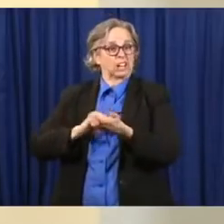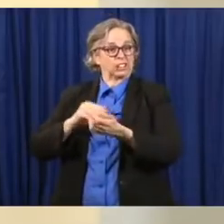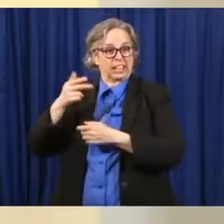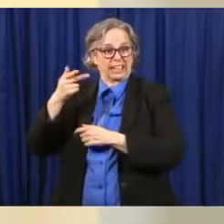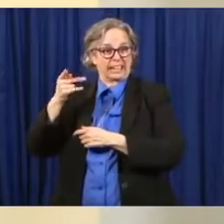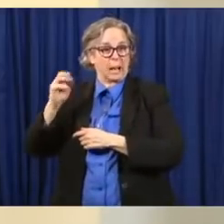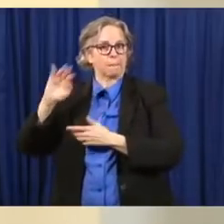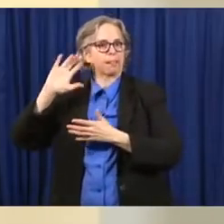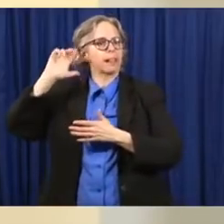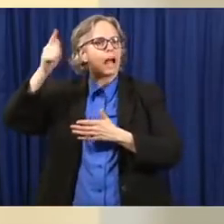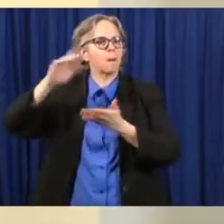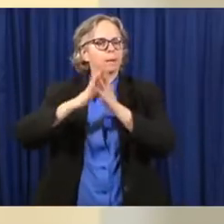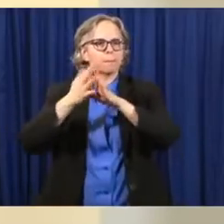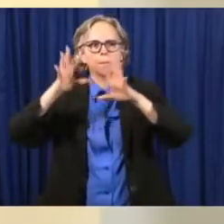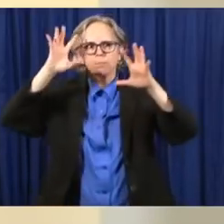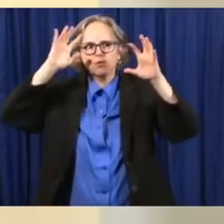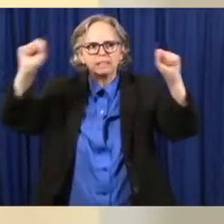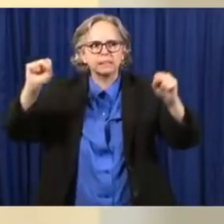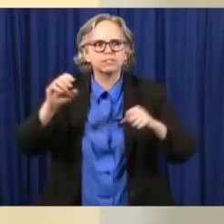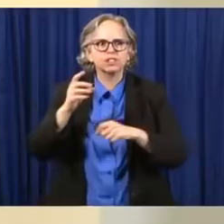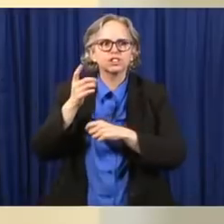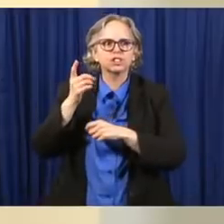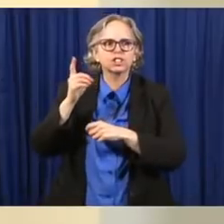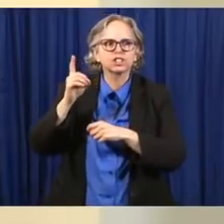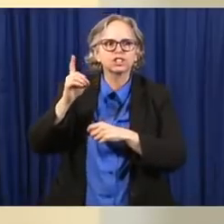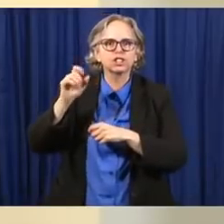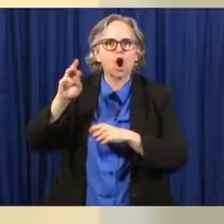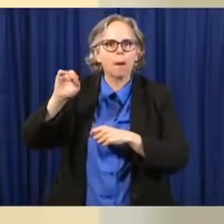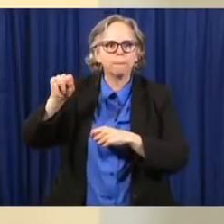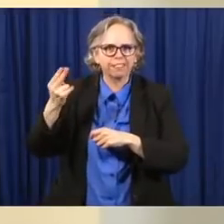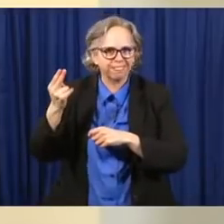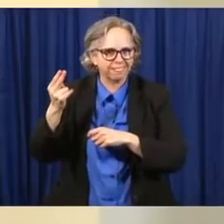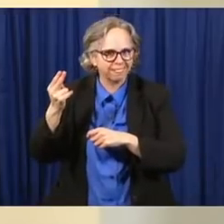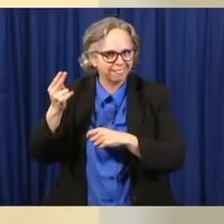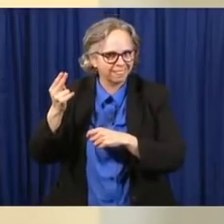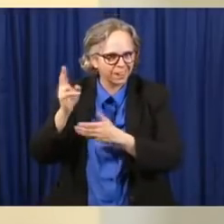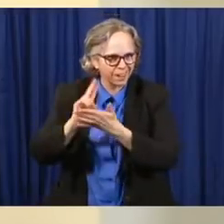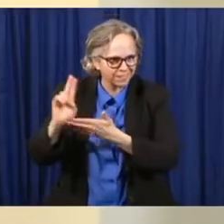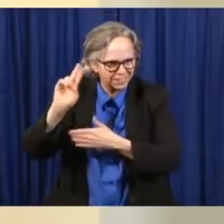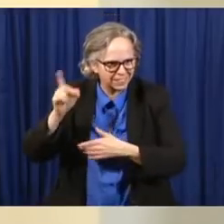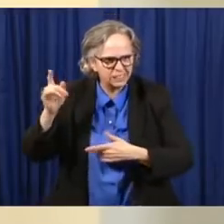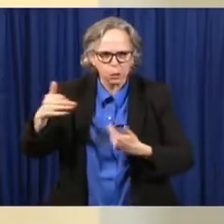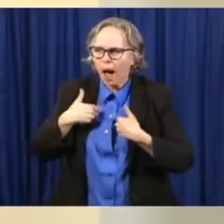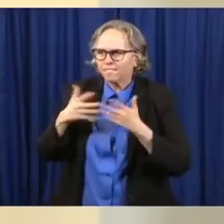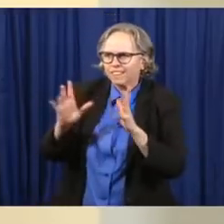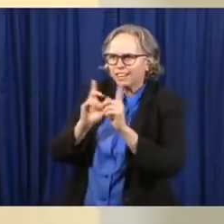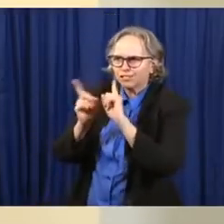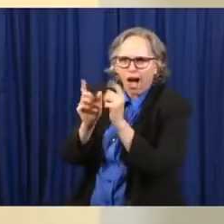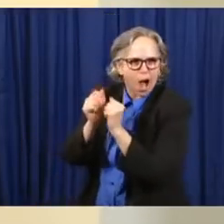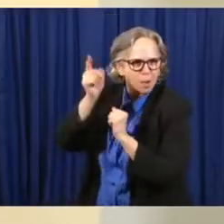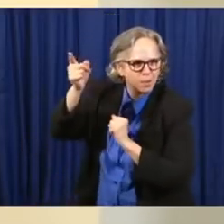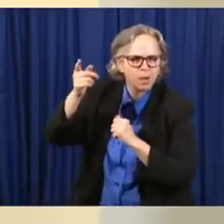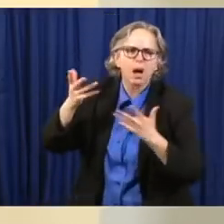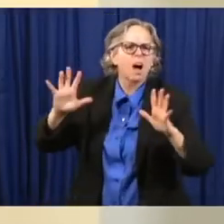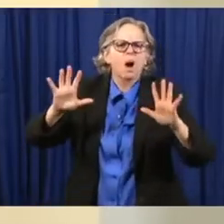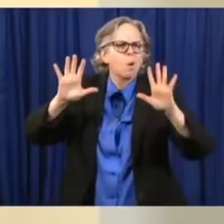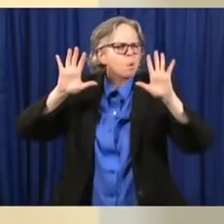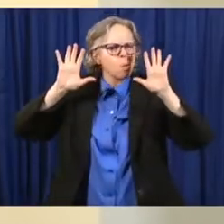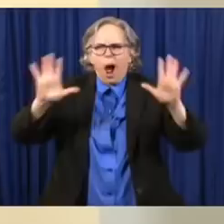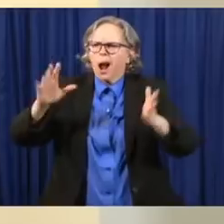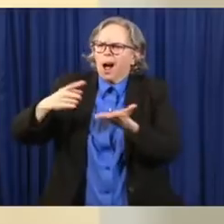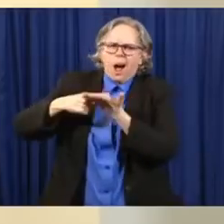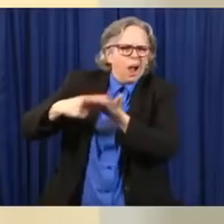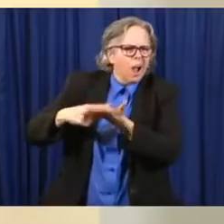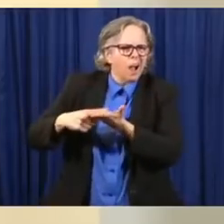And early on in this, I was able to talk with him, and we had a really great conversation about what other